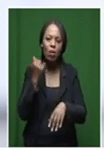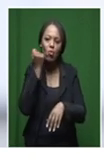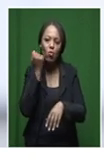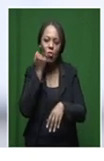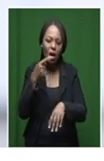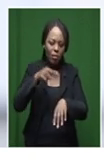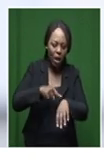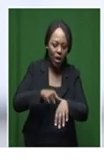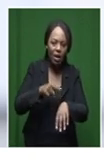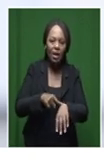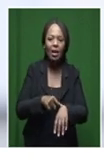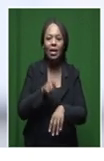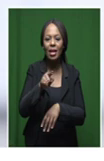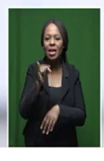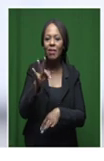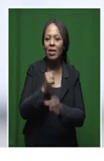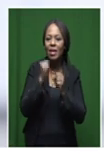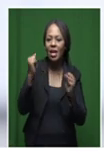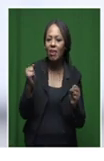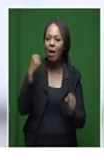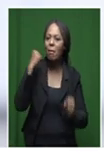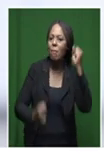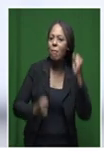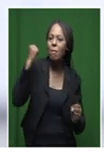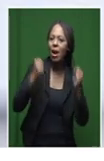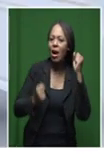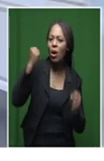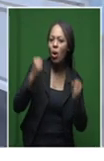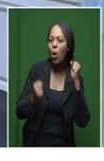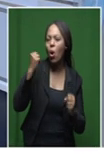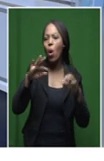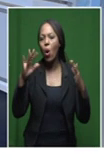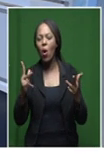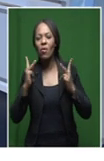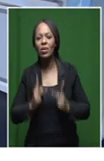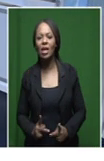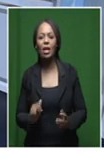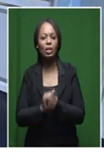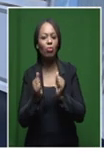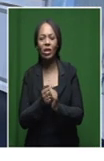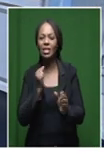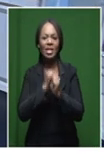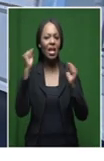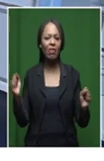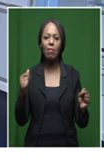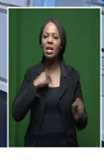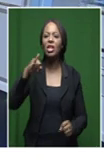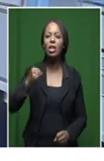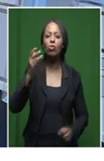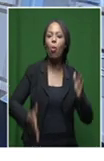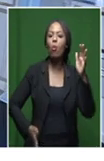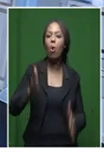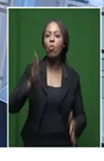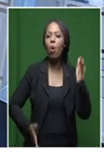degenerative, but if I've never run a marathon, I didn't play any physical sport when I was younger, all I do is I walk places,